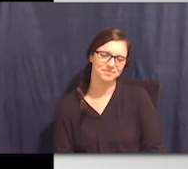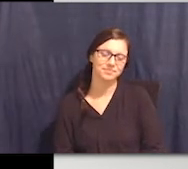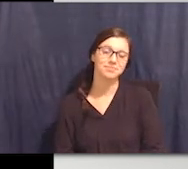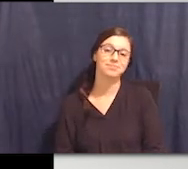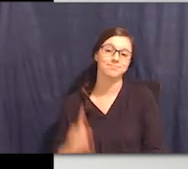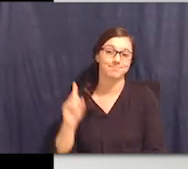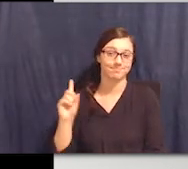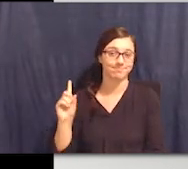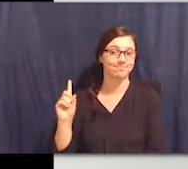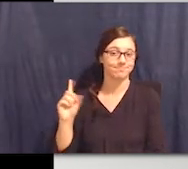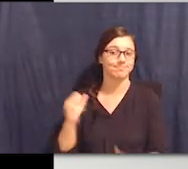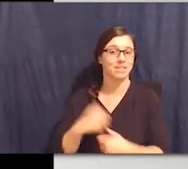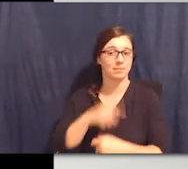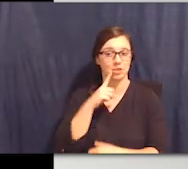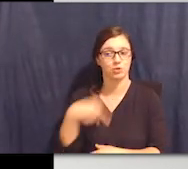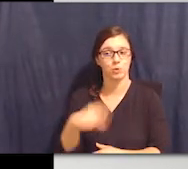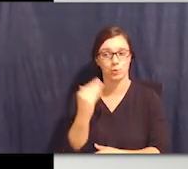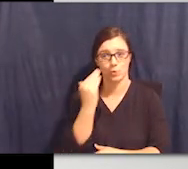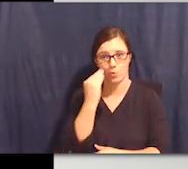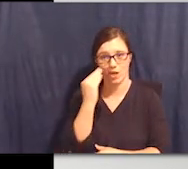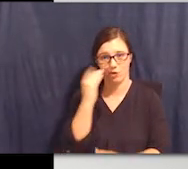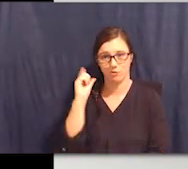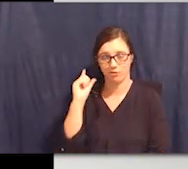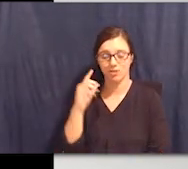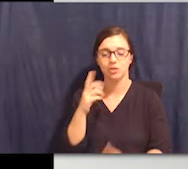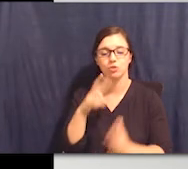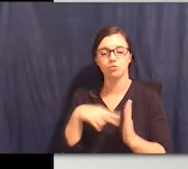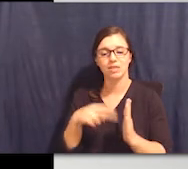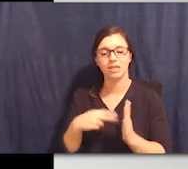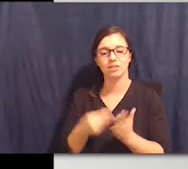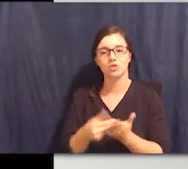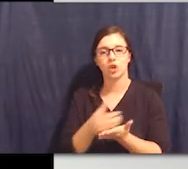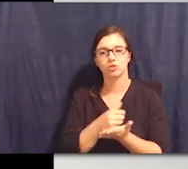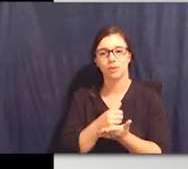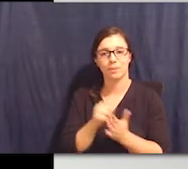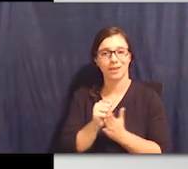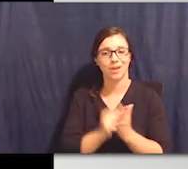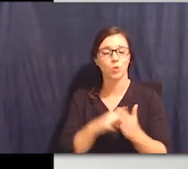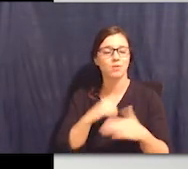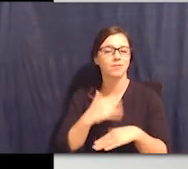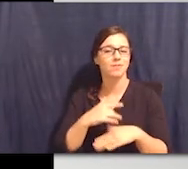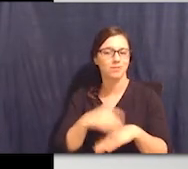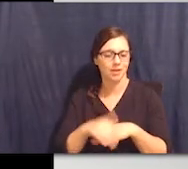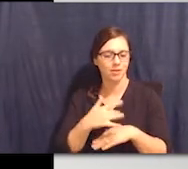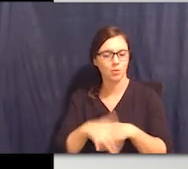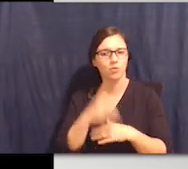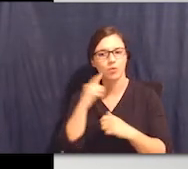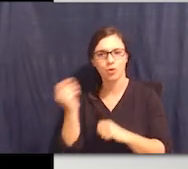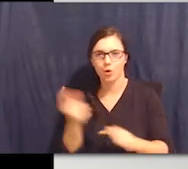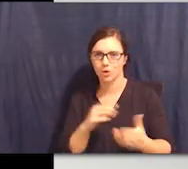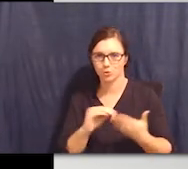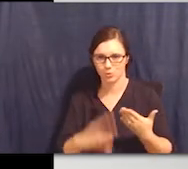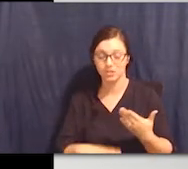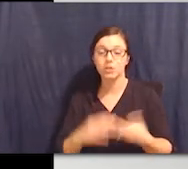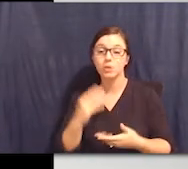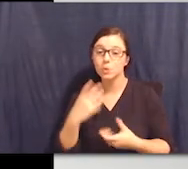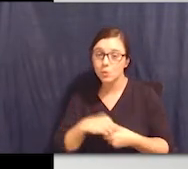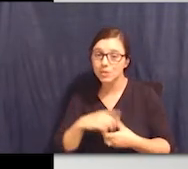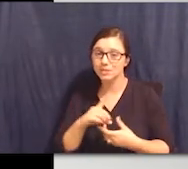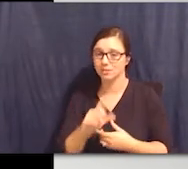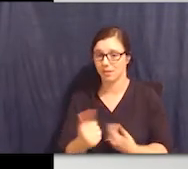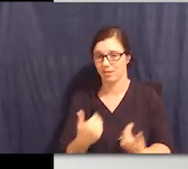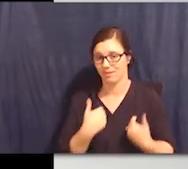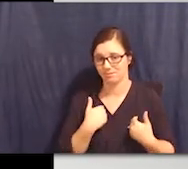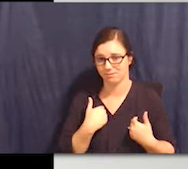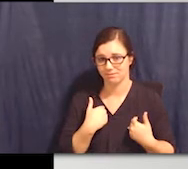This I also wanted to make sure you guys knew about. This is the reading scholarship accounts that are available to all students, including students with